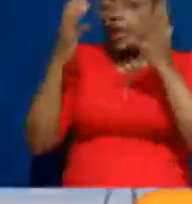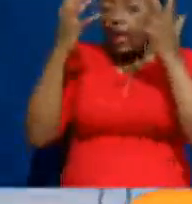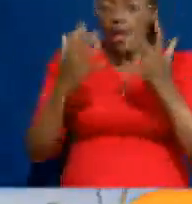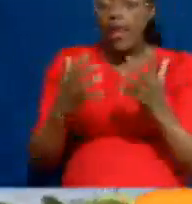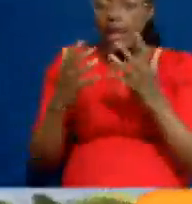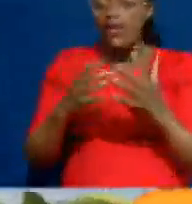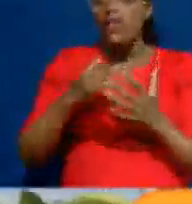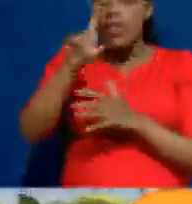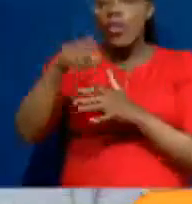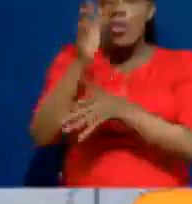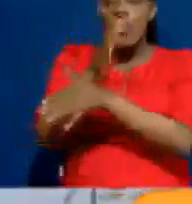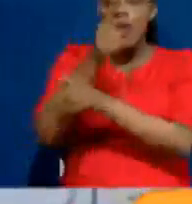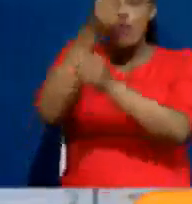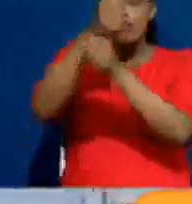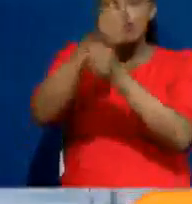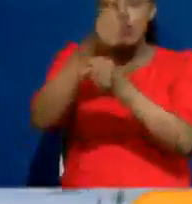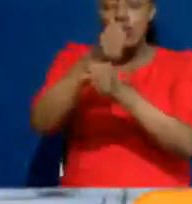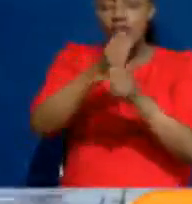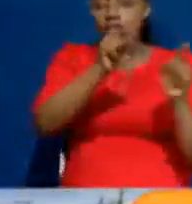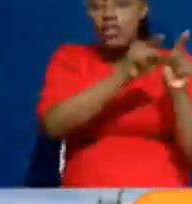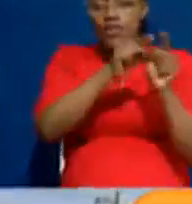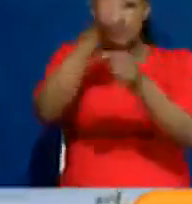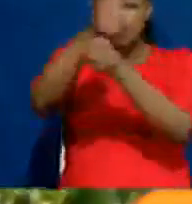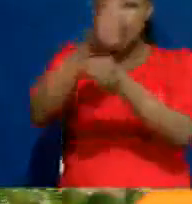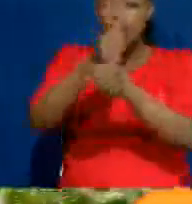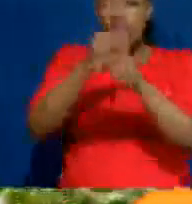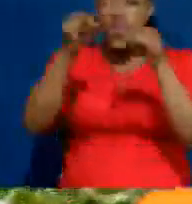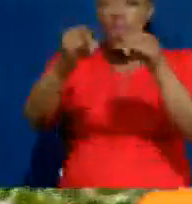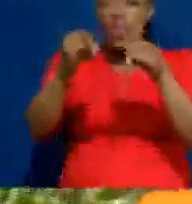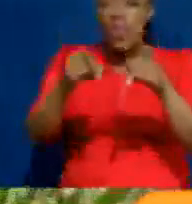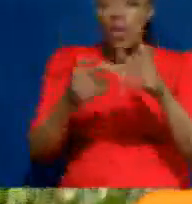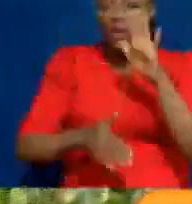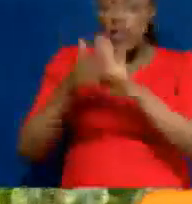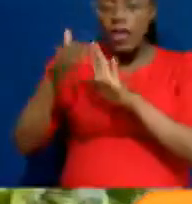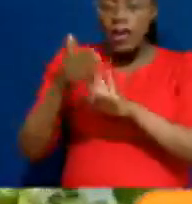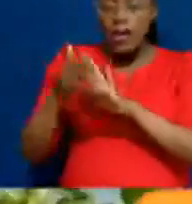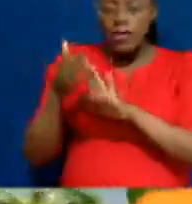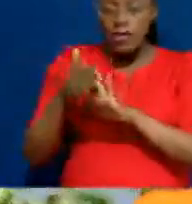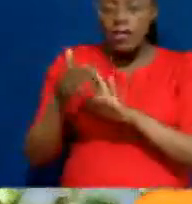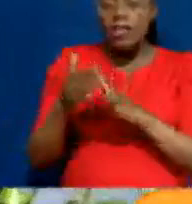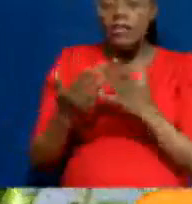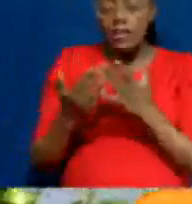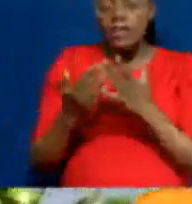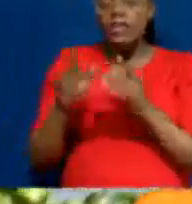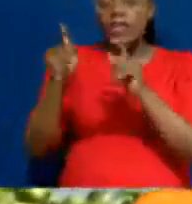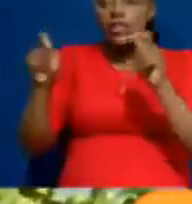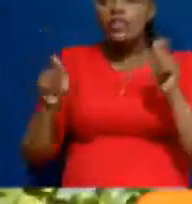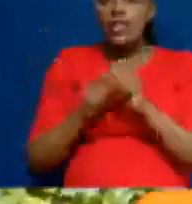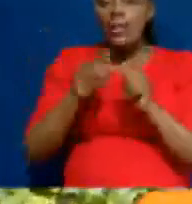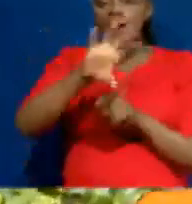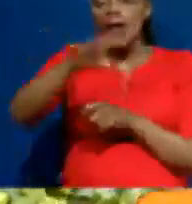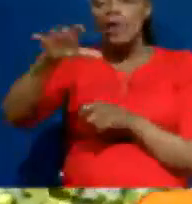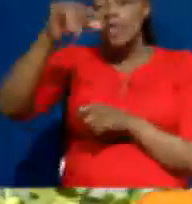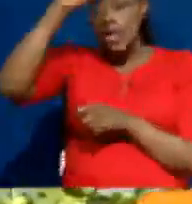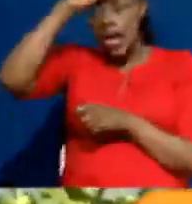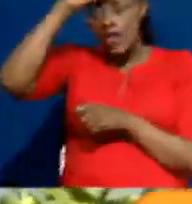at the lake, who tried to conduct a rescue operation, accused the emergency response teams from both the national and county governments